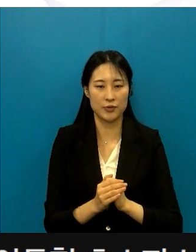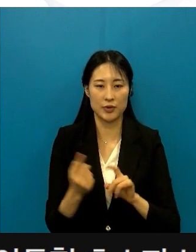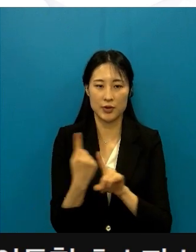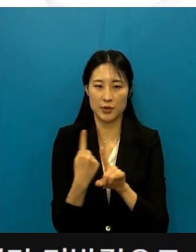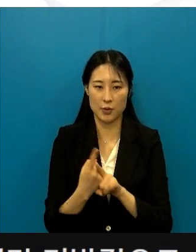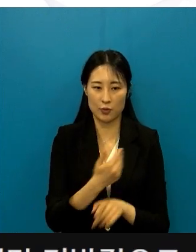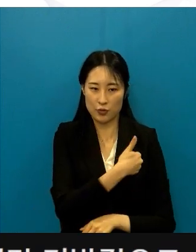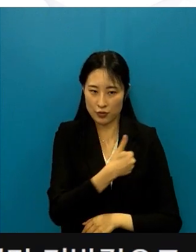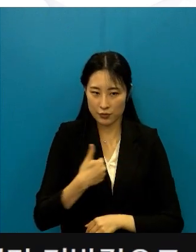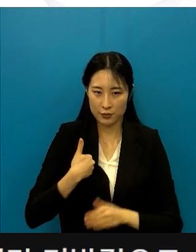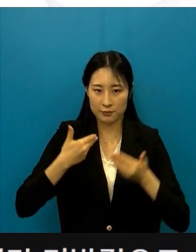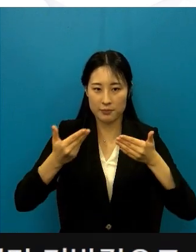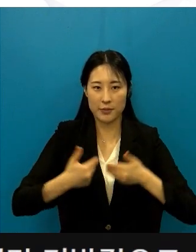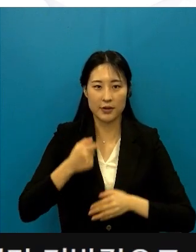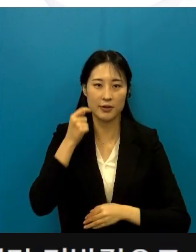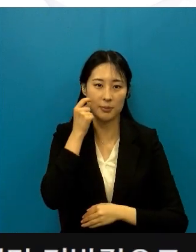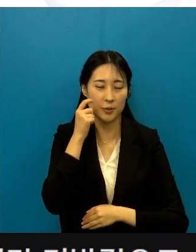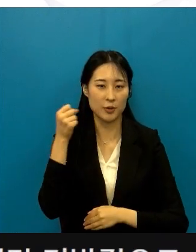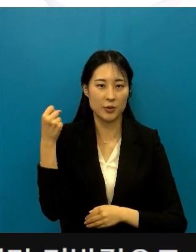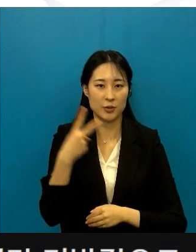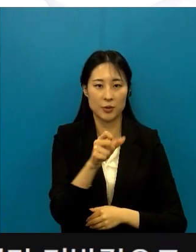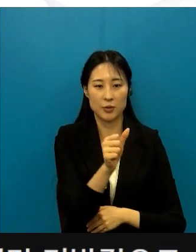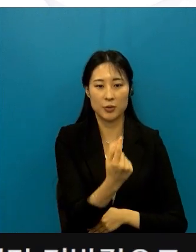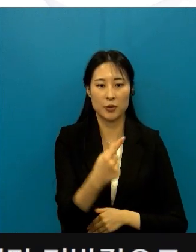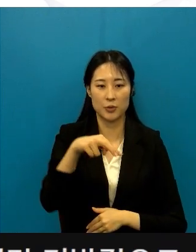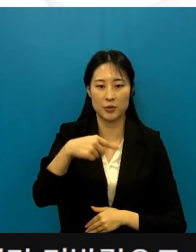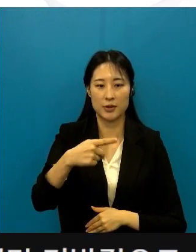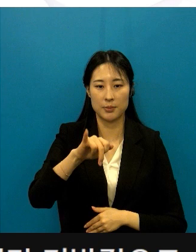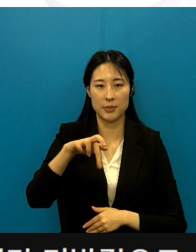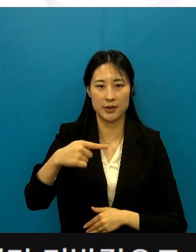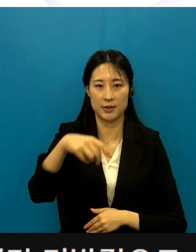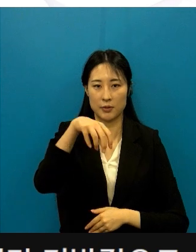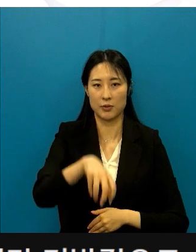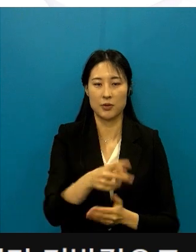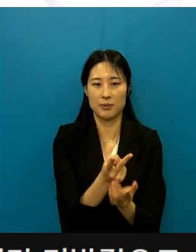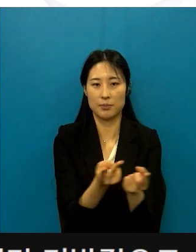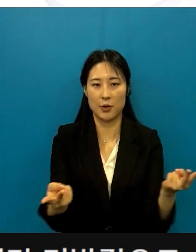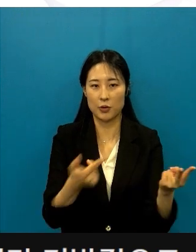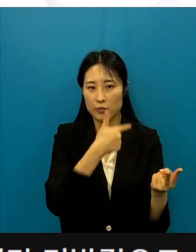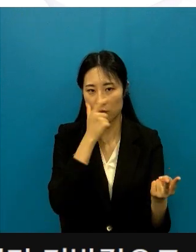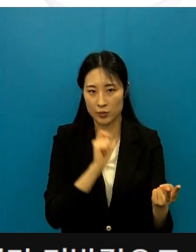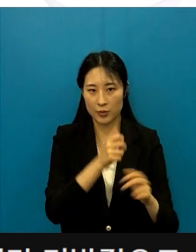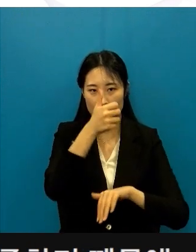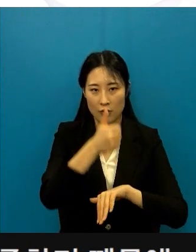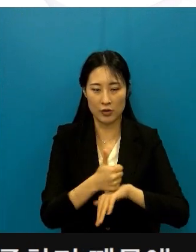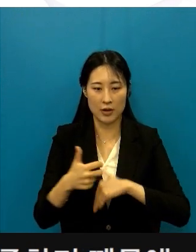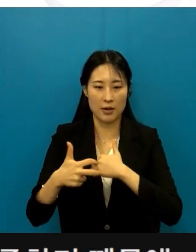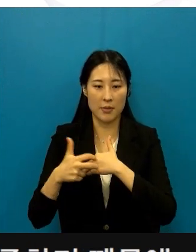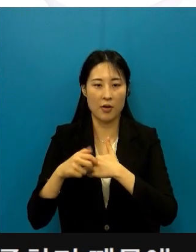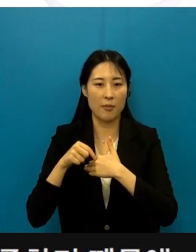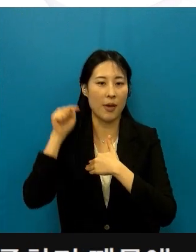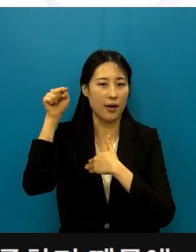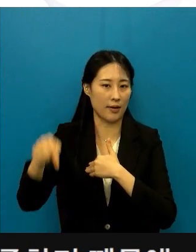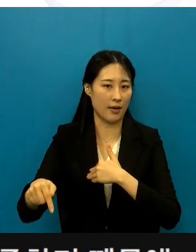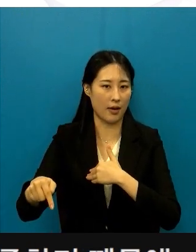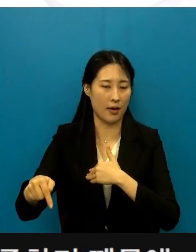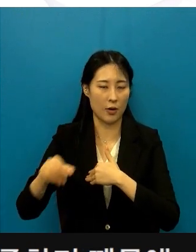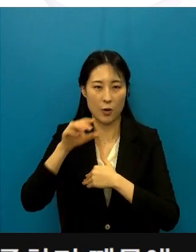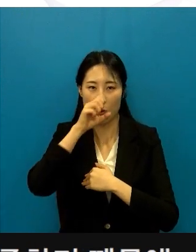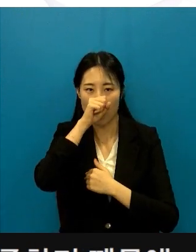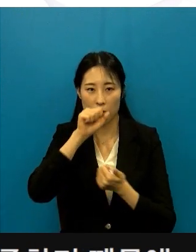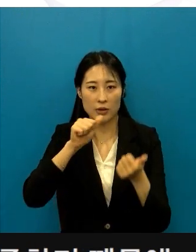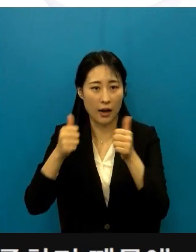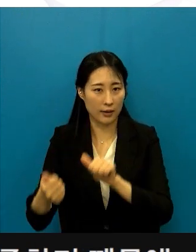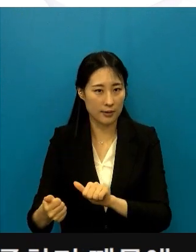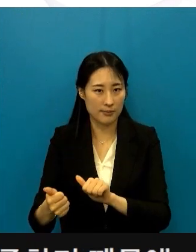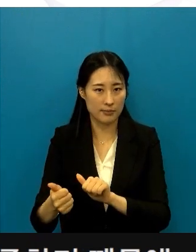to enable a good death outside of hospital. Why does it matter? It